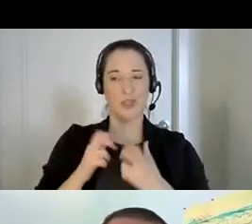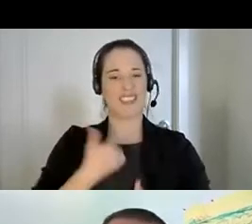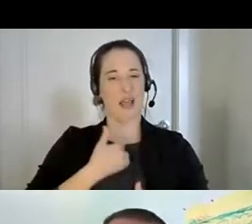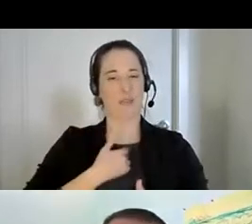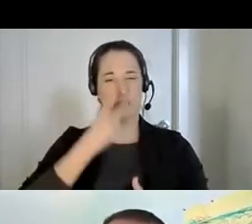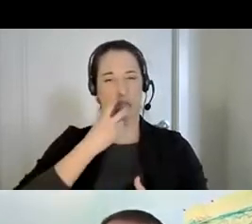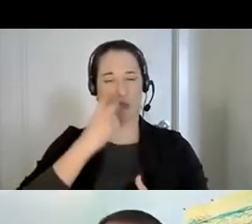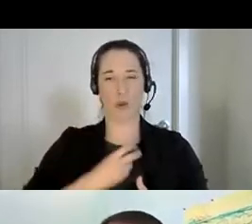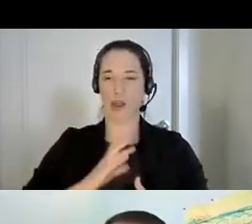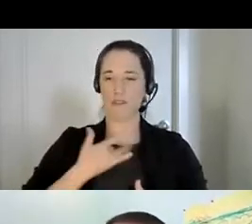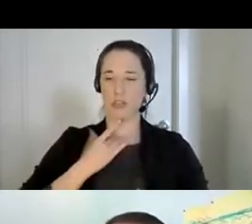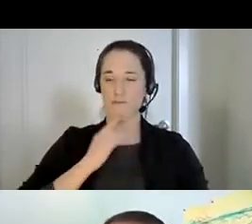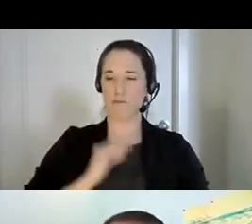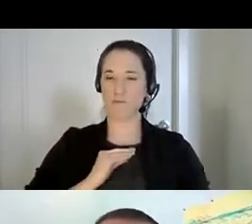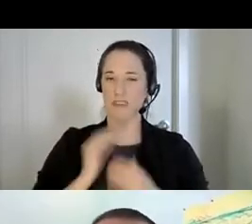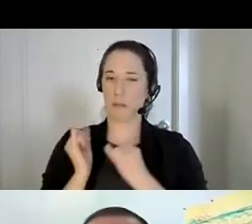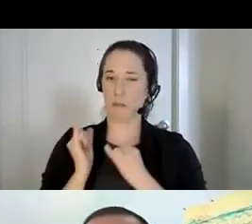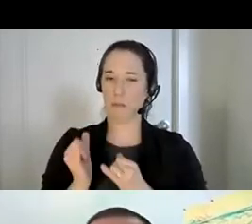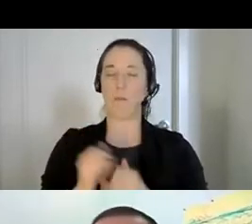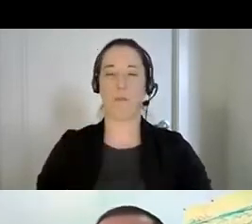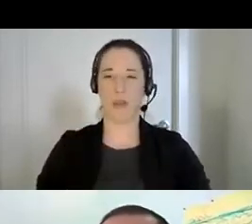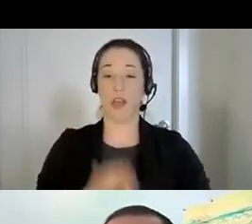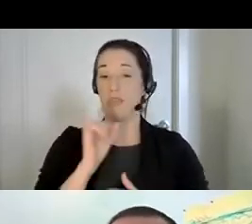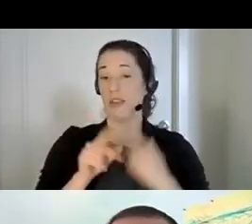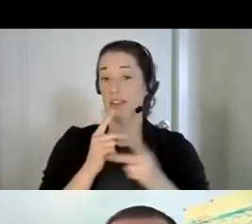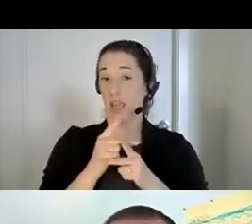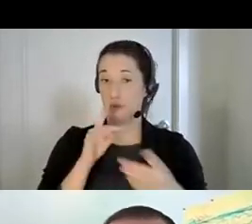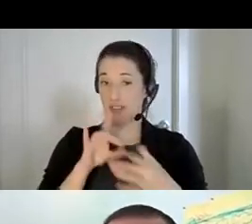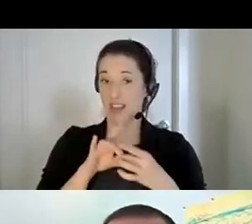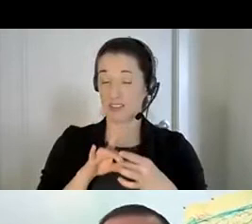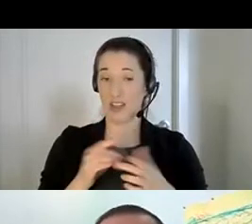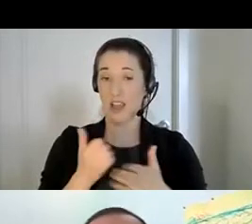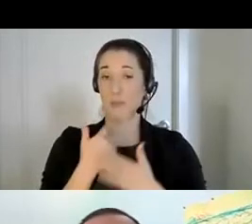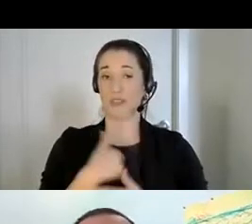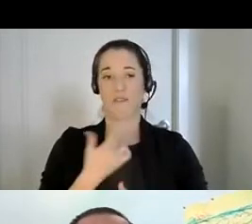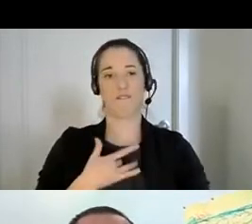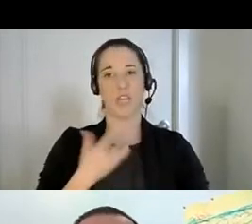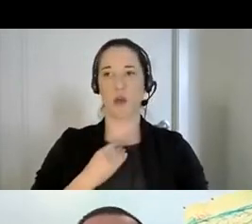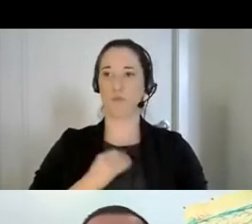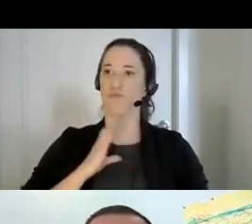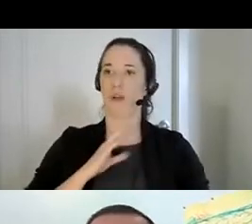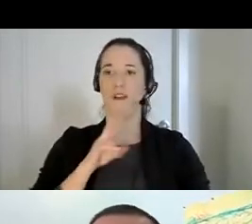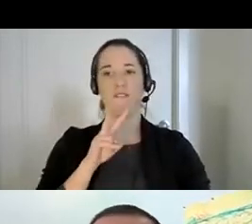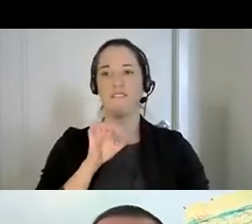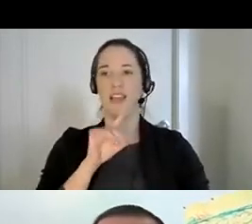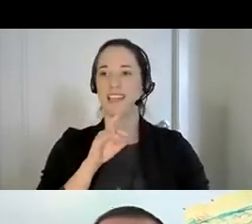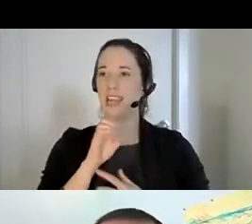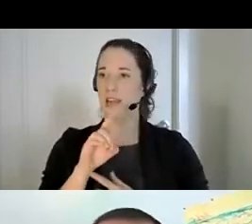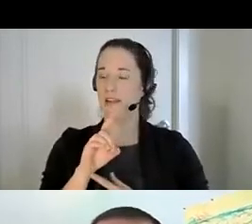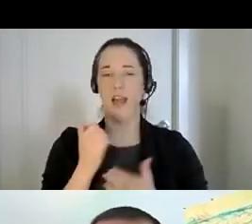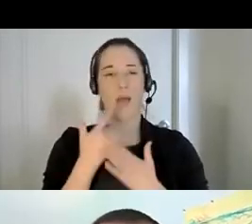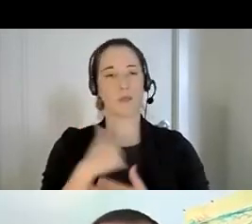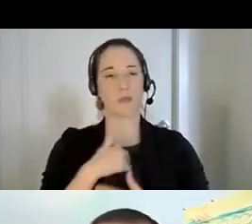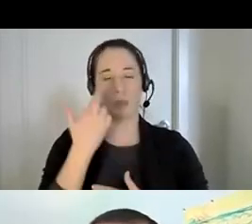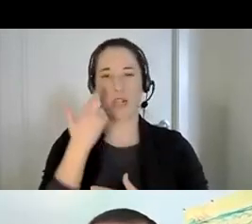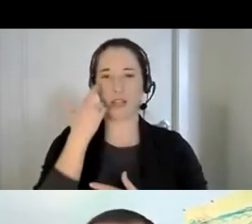are. This type of connections helps us feel validated. It helps us realize that our confusions,